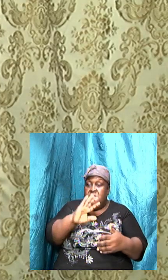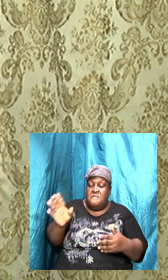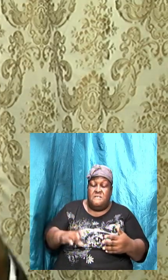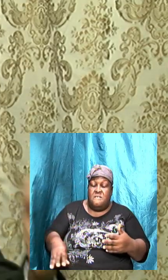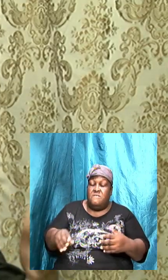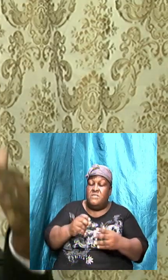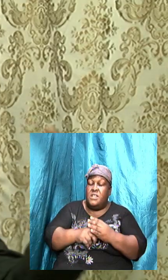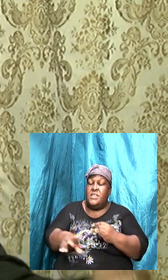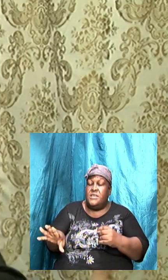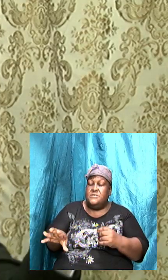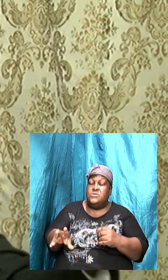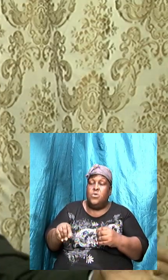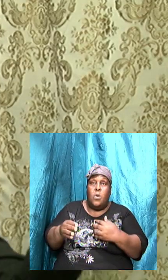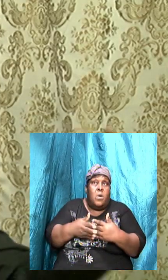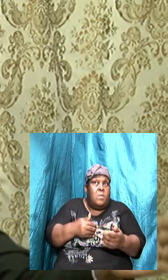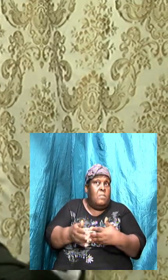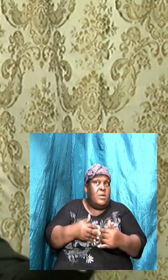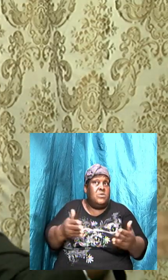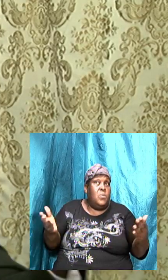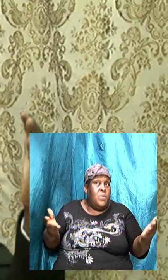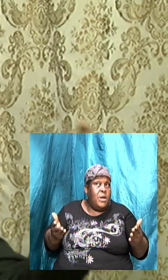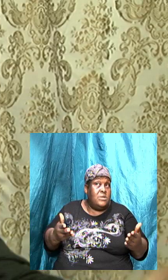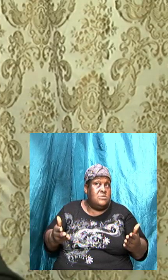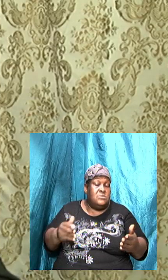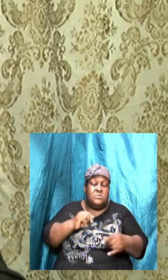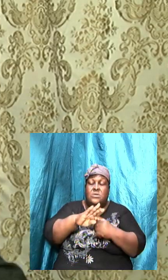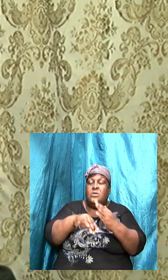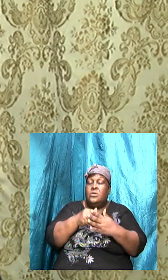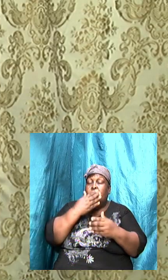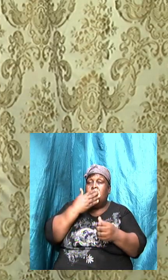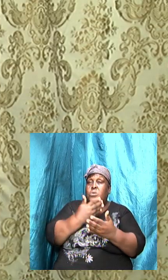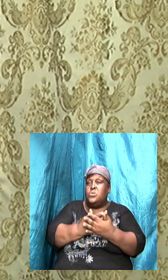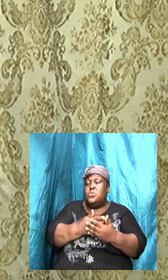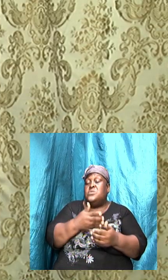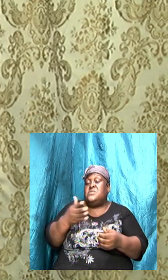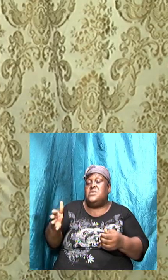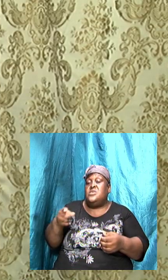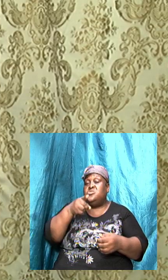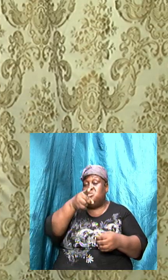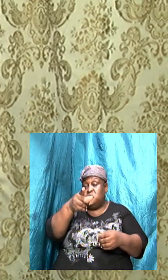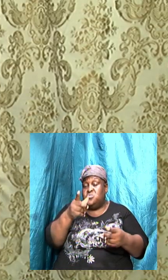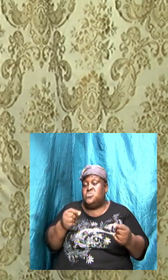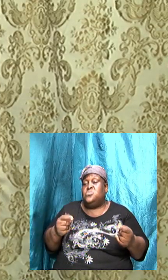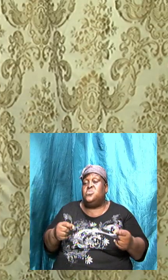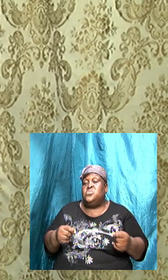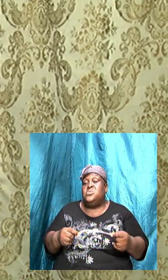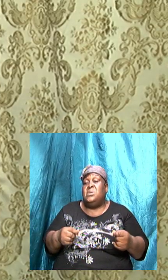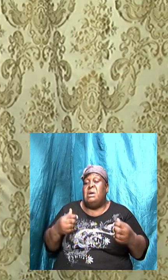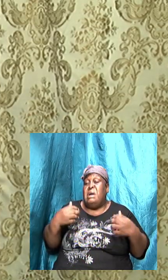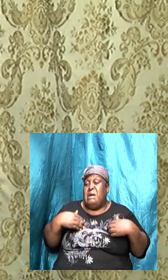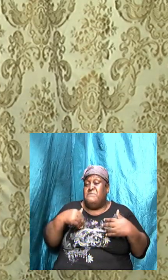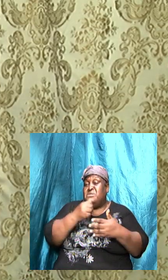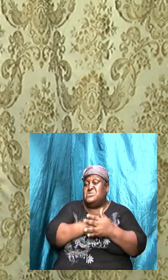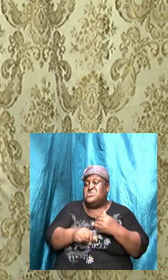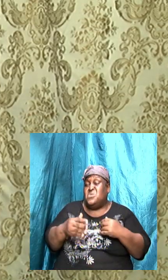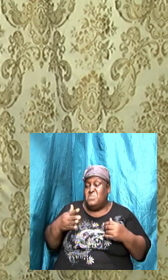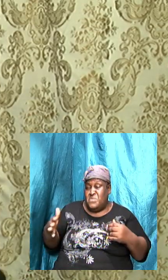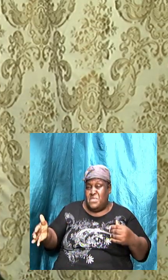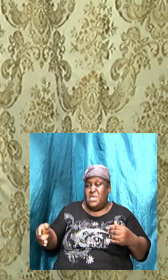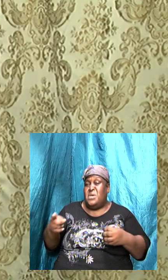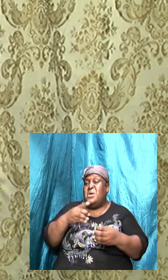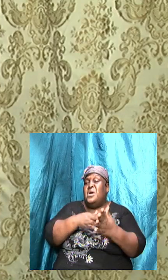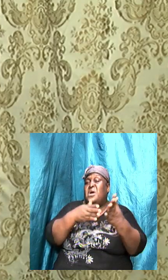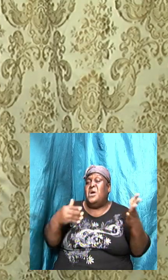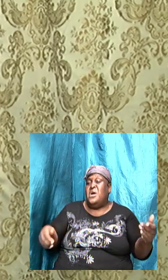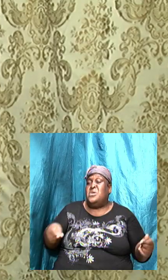of all the good things that you have been doing, I have something against you. You